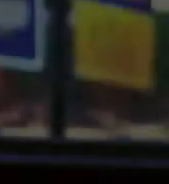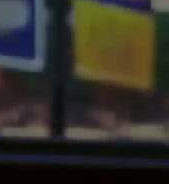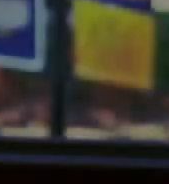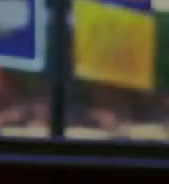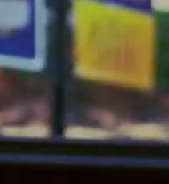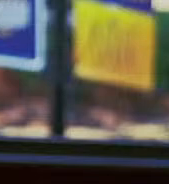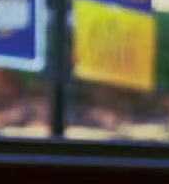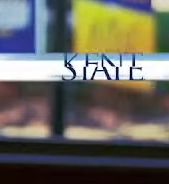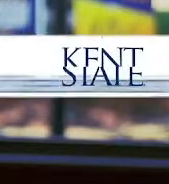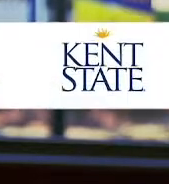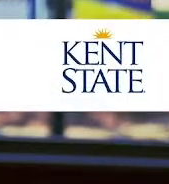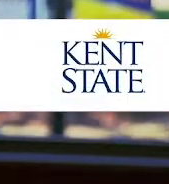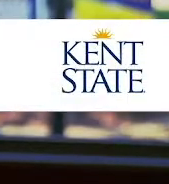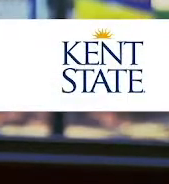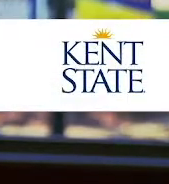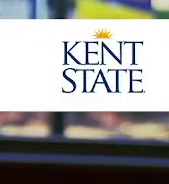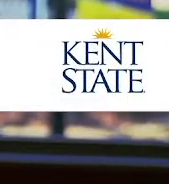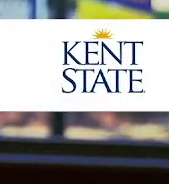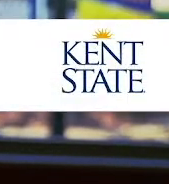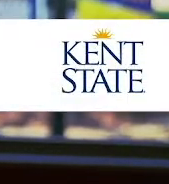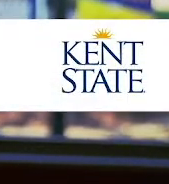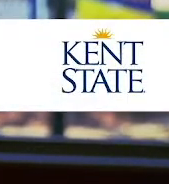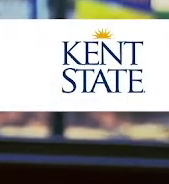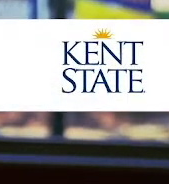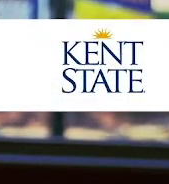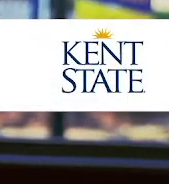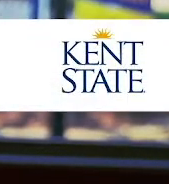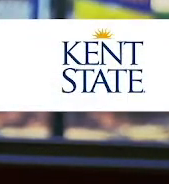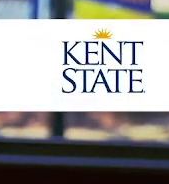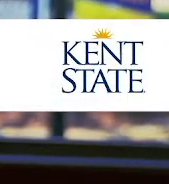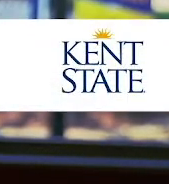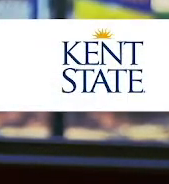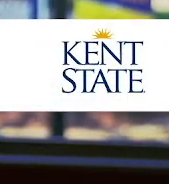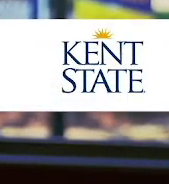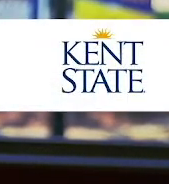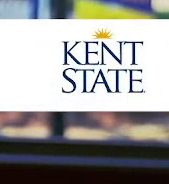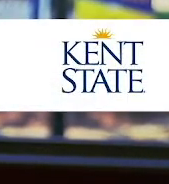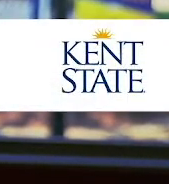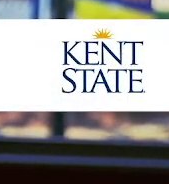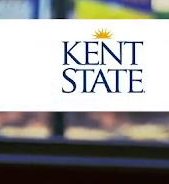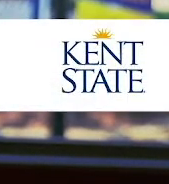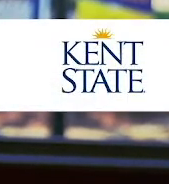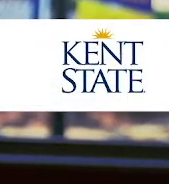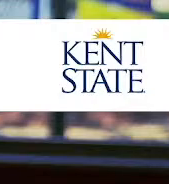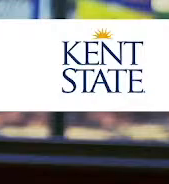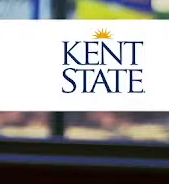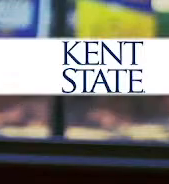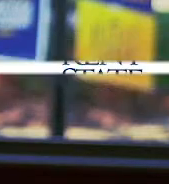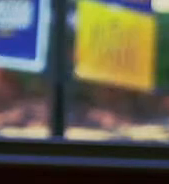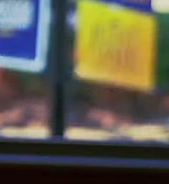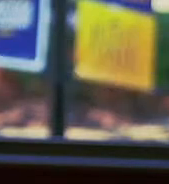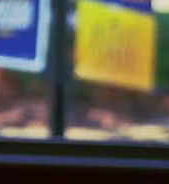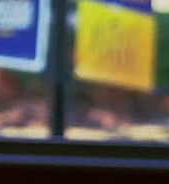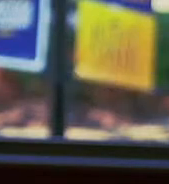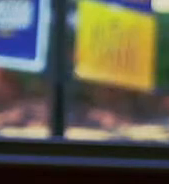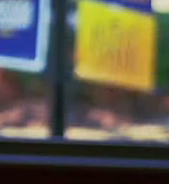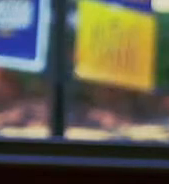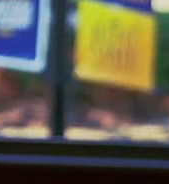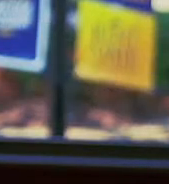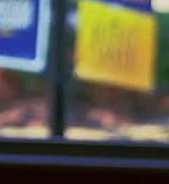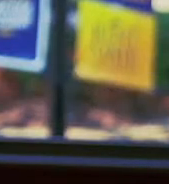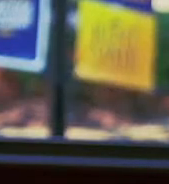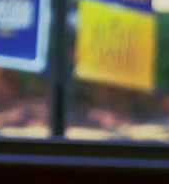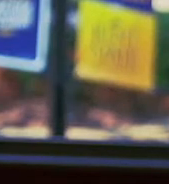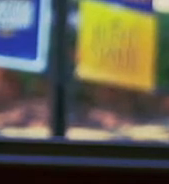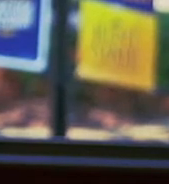To the graduating class of the American Academy, I want to begin my remarks with a most unexpected